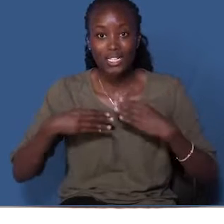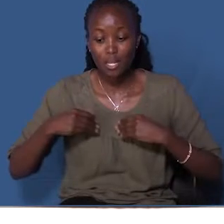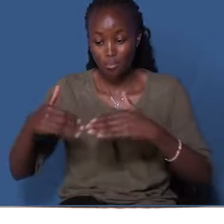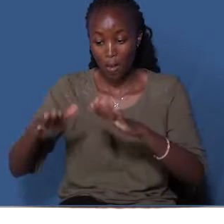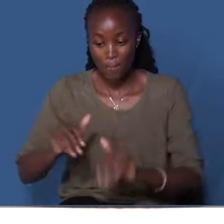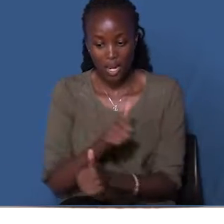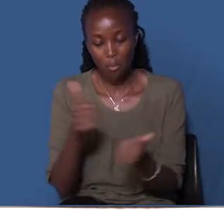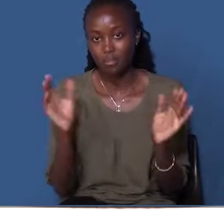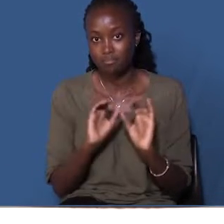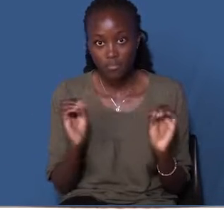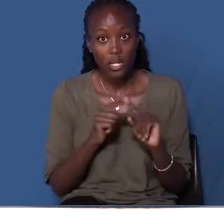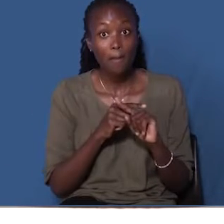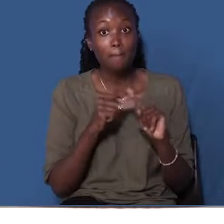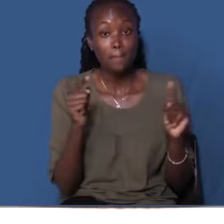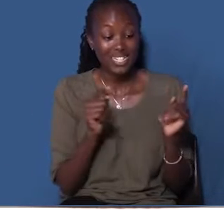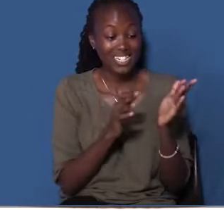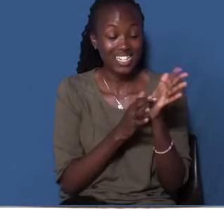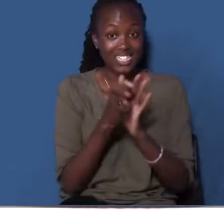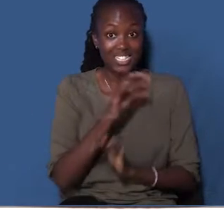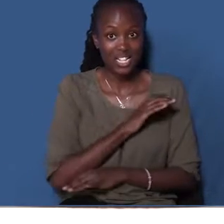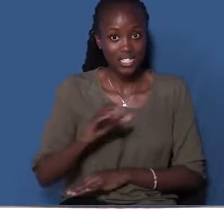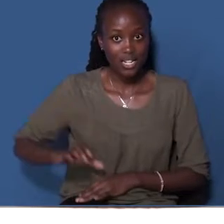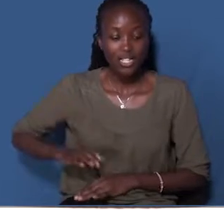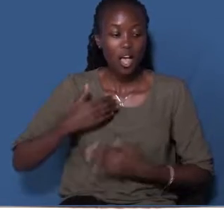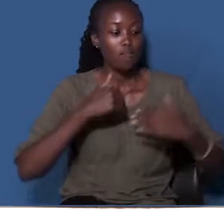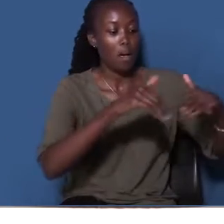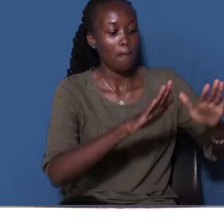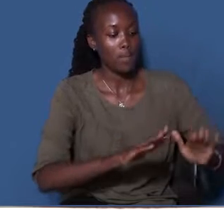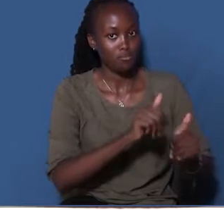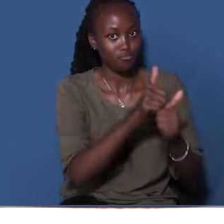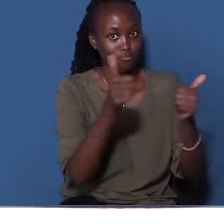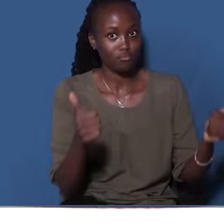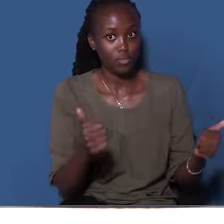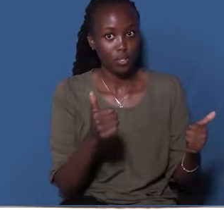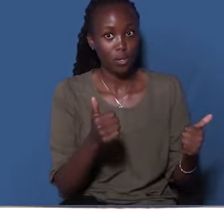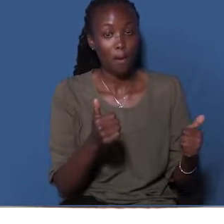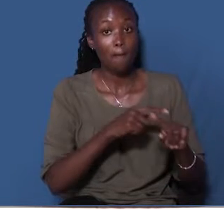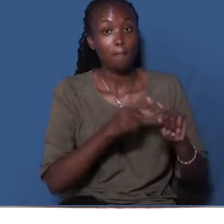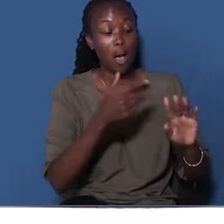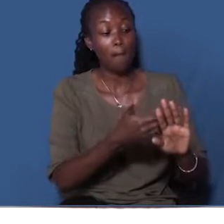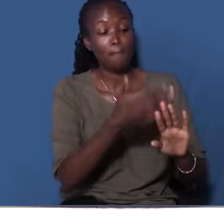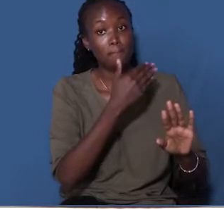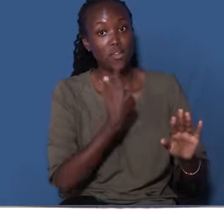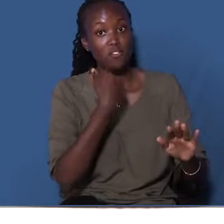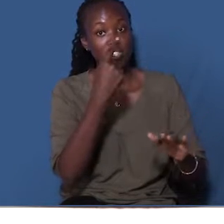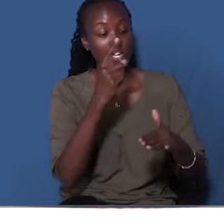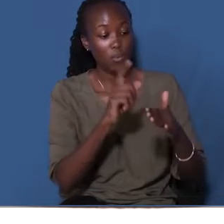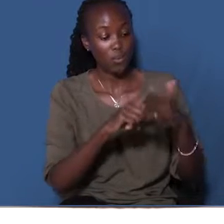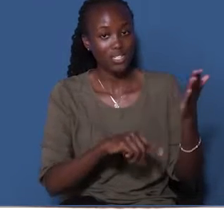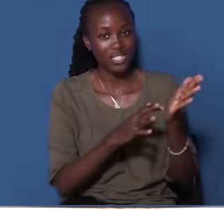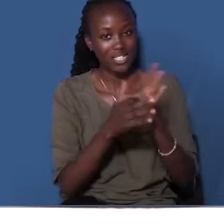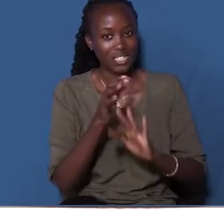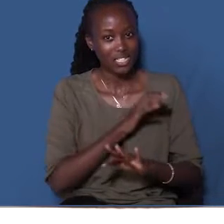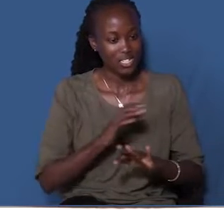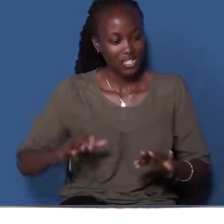But for Christ, he received a proper burial, despite the fact that they condemned him as a criminal.